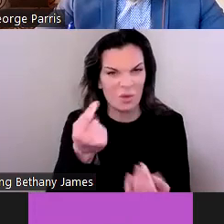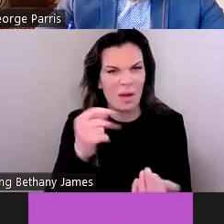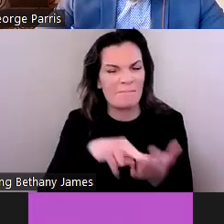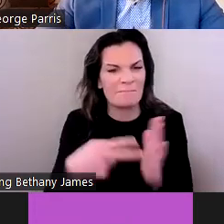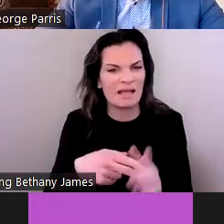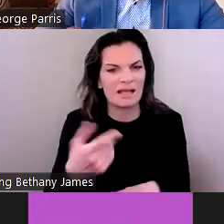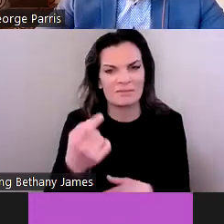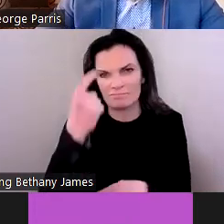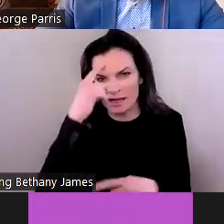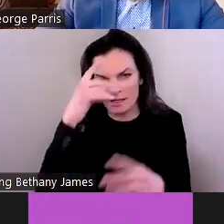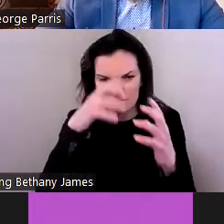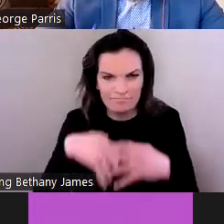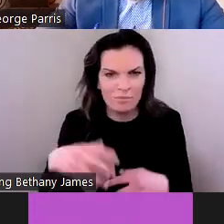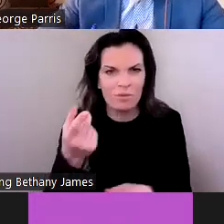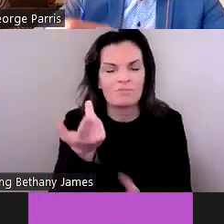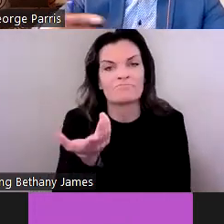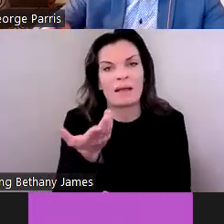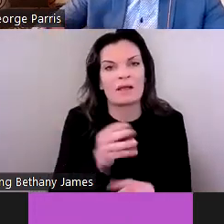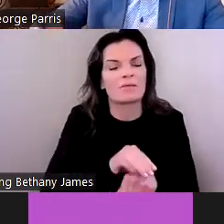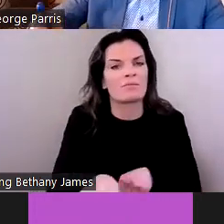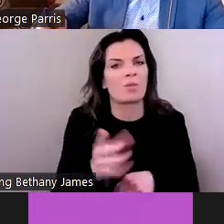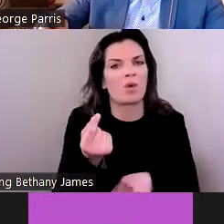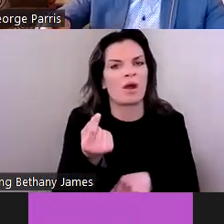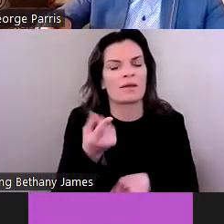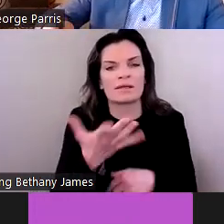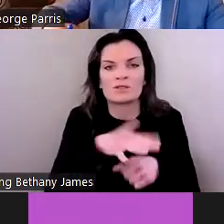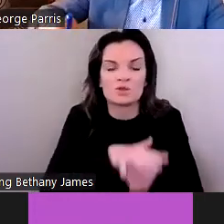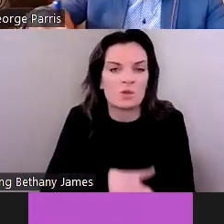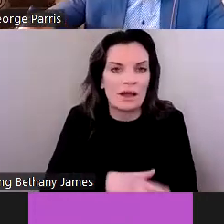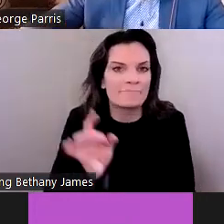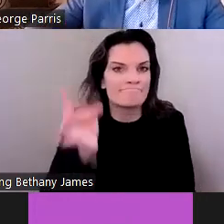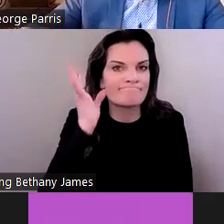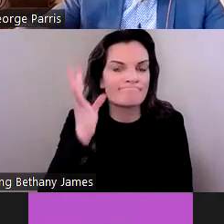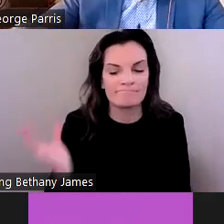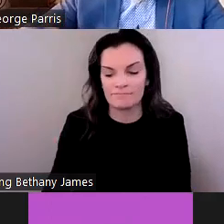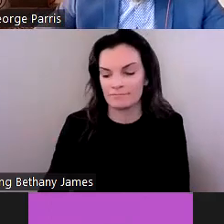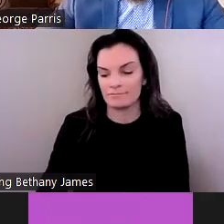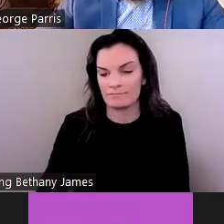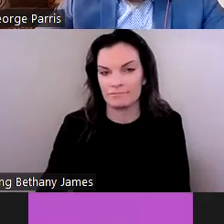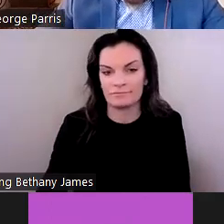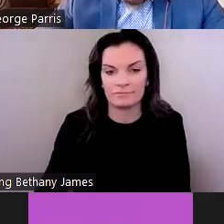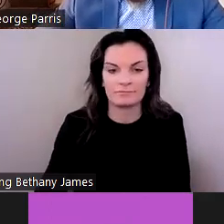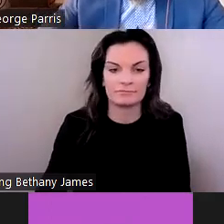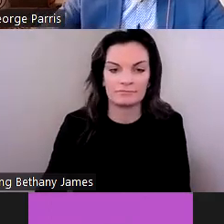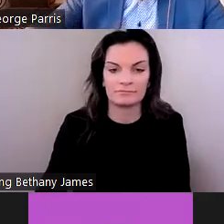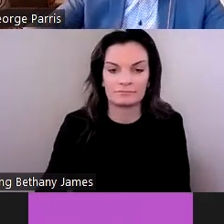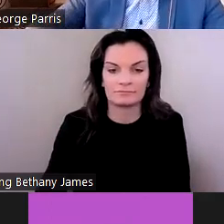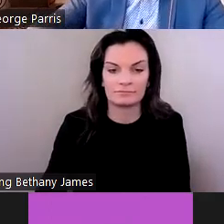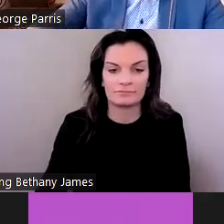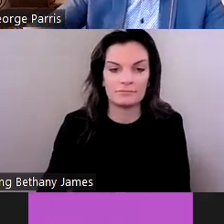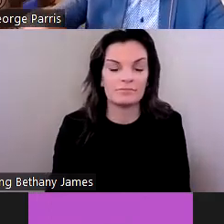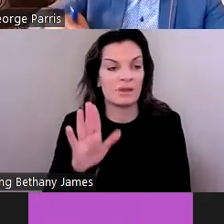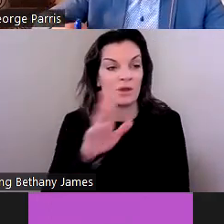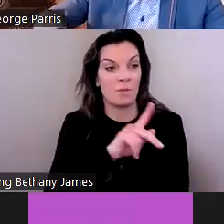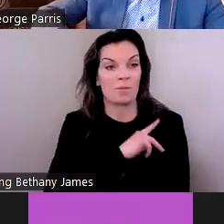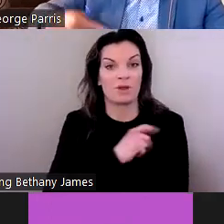at work, whatever those stresses are. It could be people having stresses in their personal life, and those